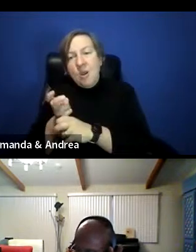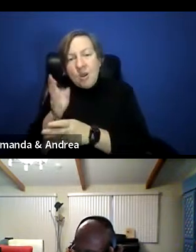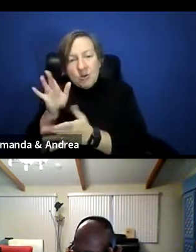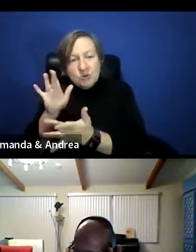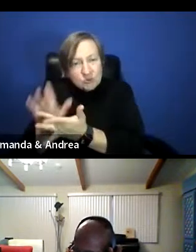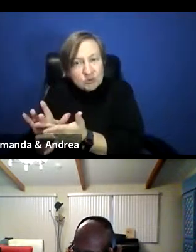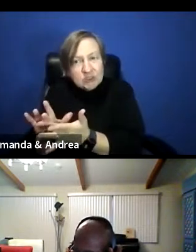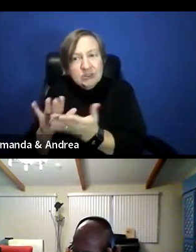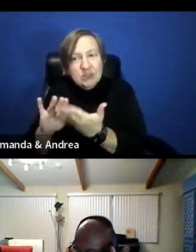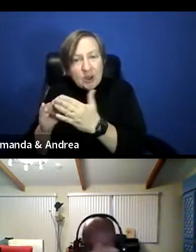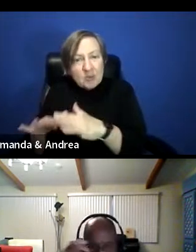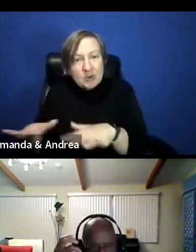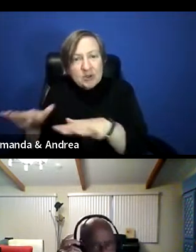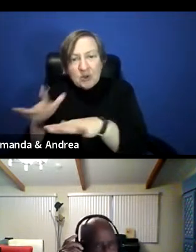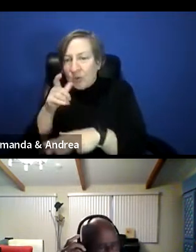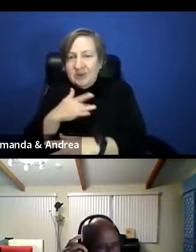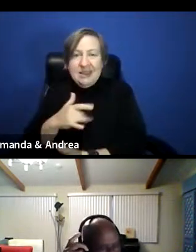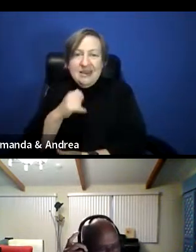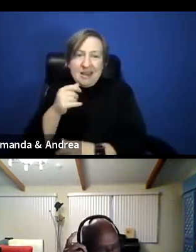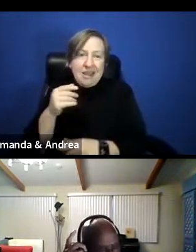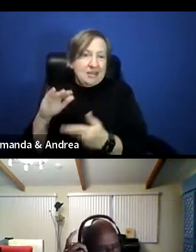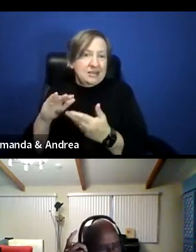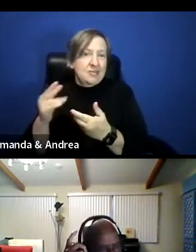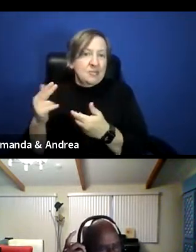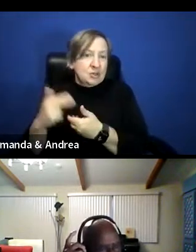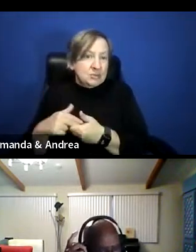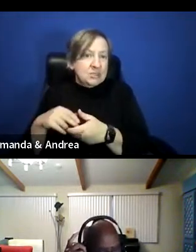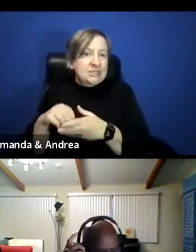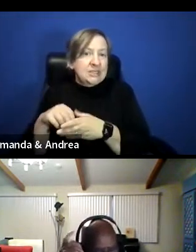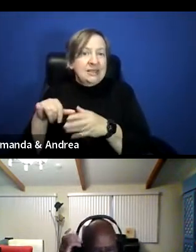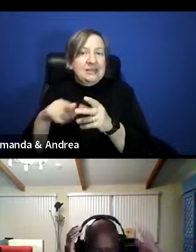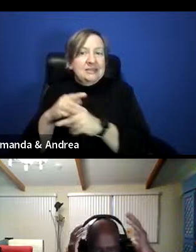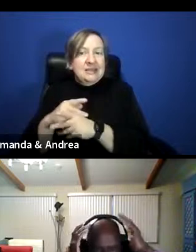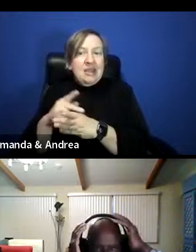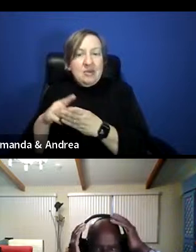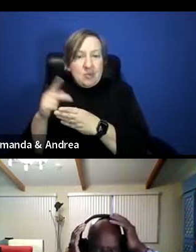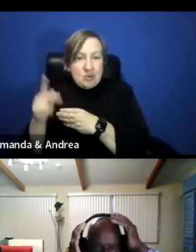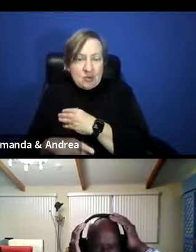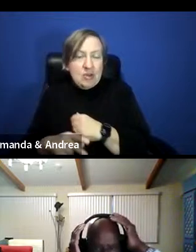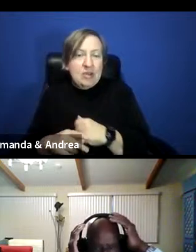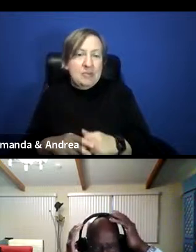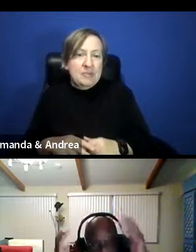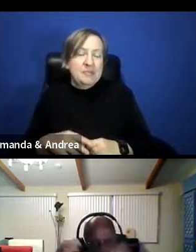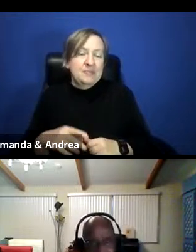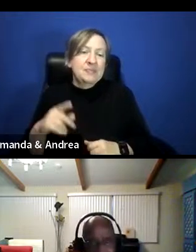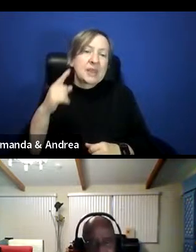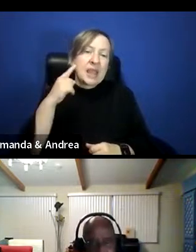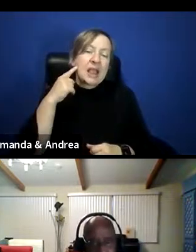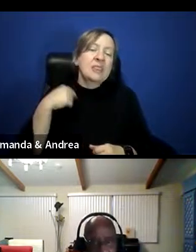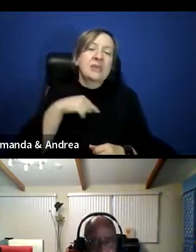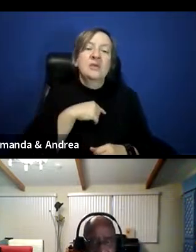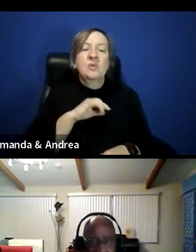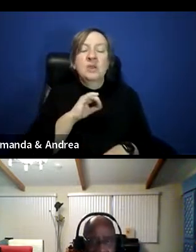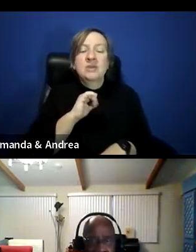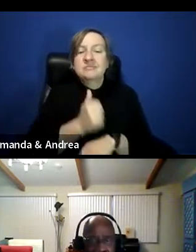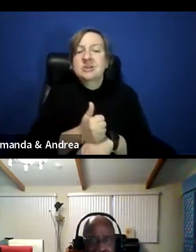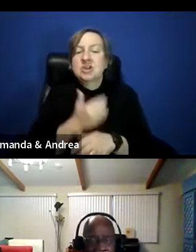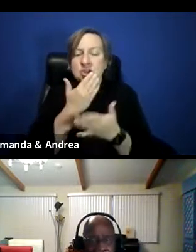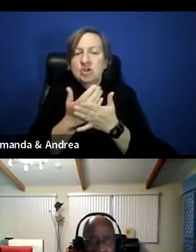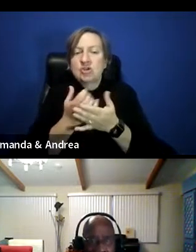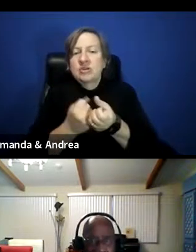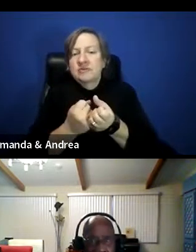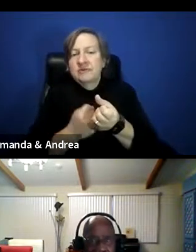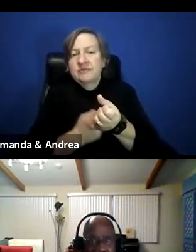communities who generally wouldn't participate in programs like this. So I think we've laid a great